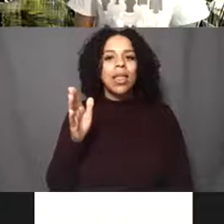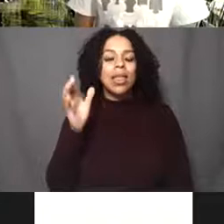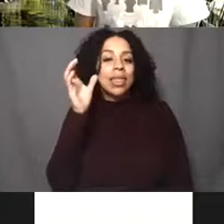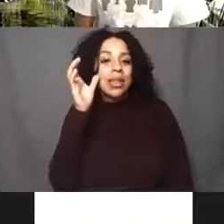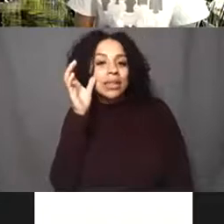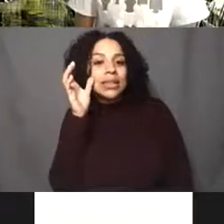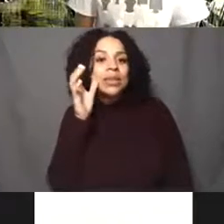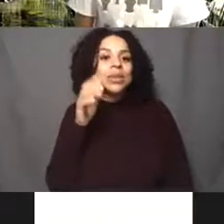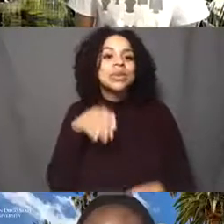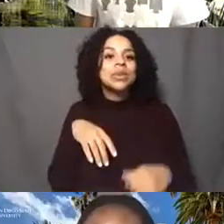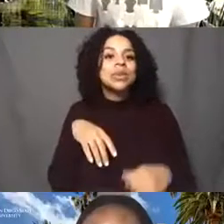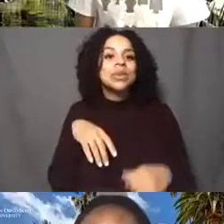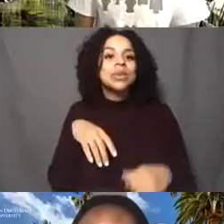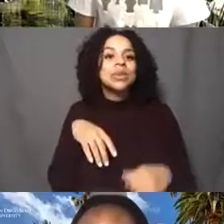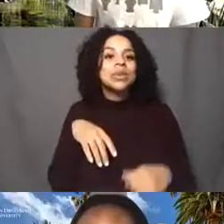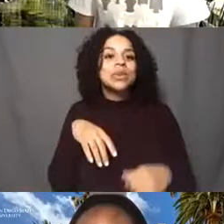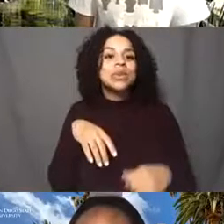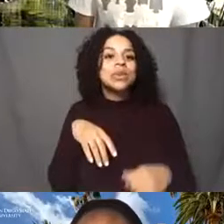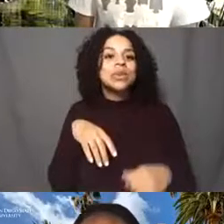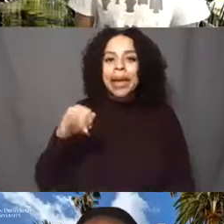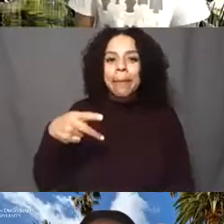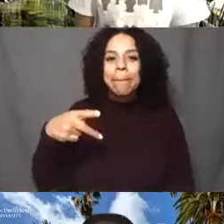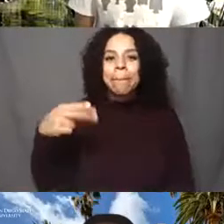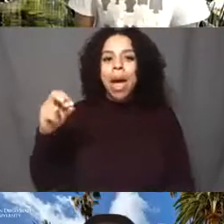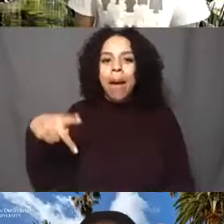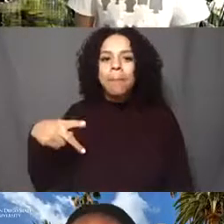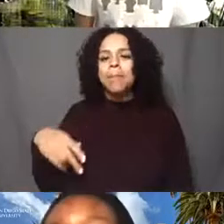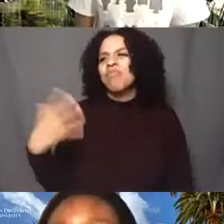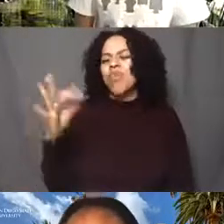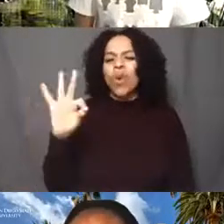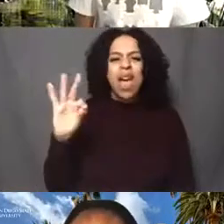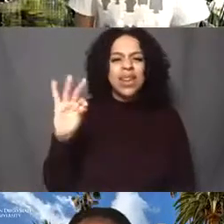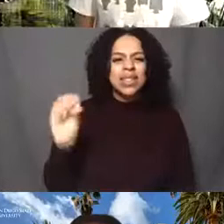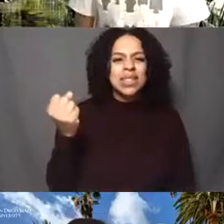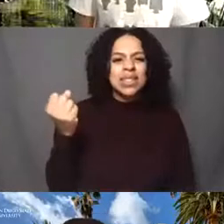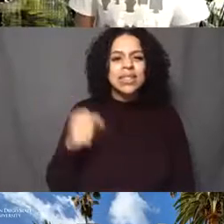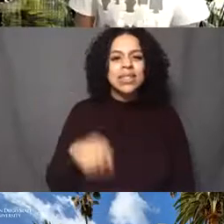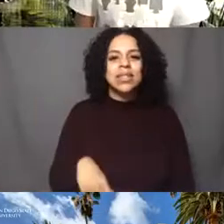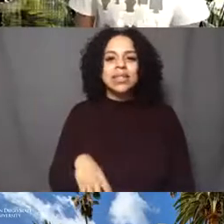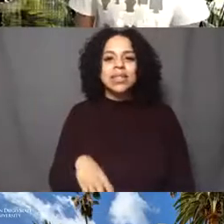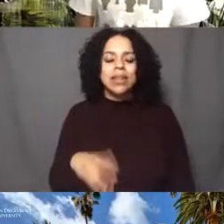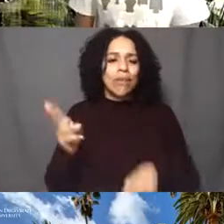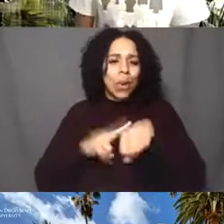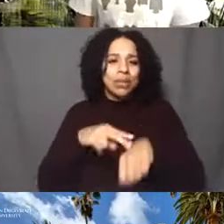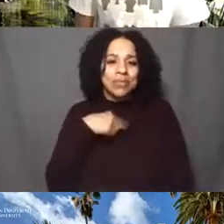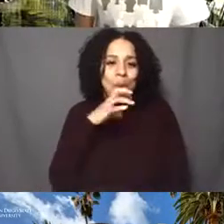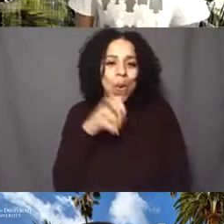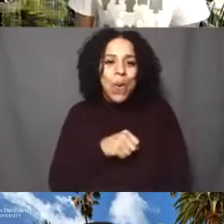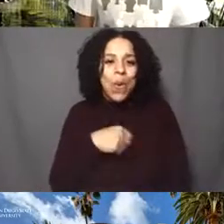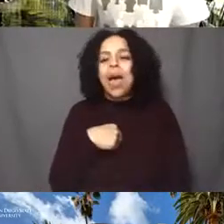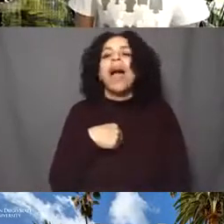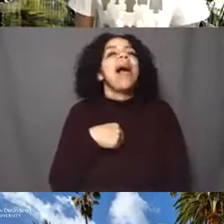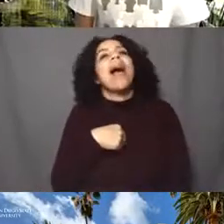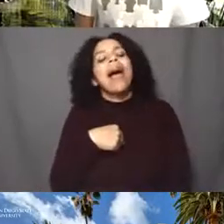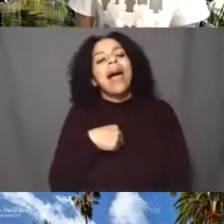contemporary hip hop, or I listen to a lot of 90s, of course, because I'm old. I listen to,